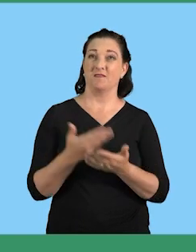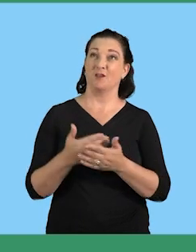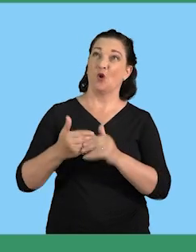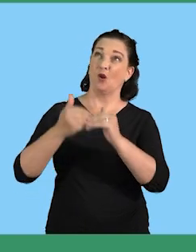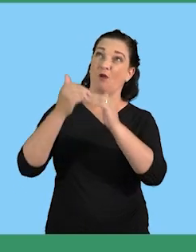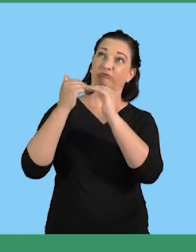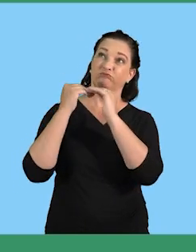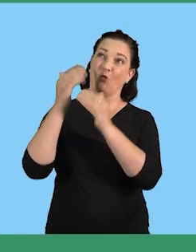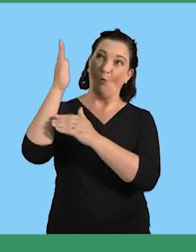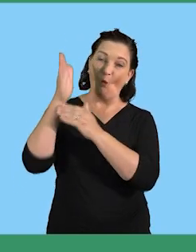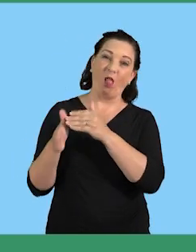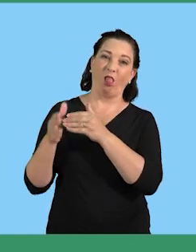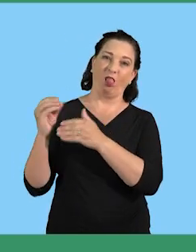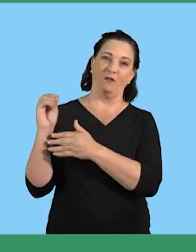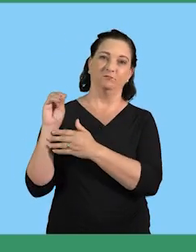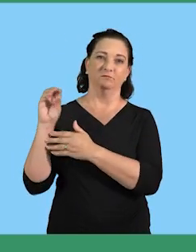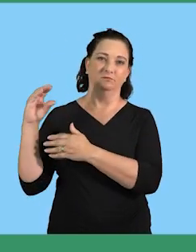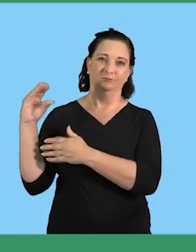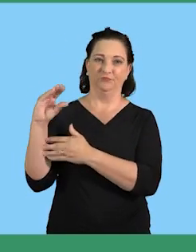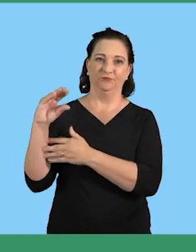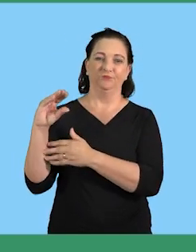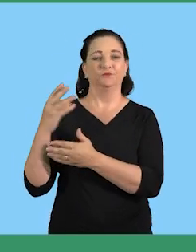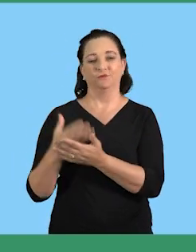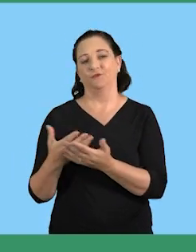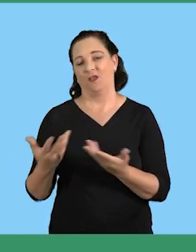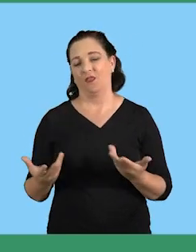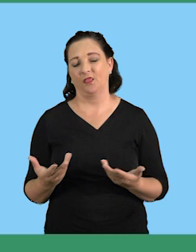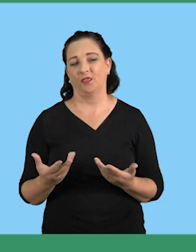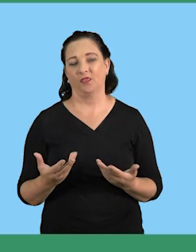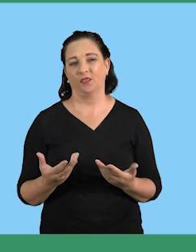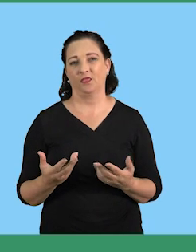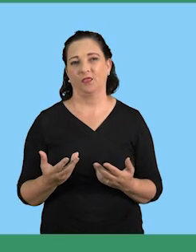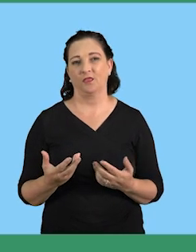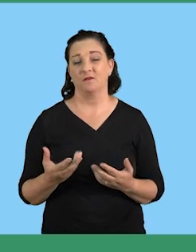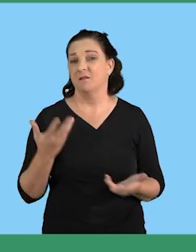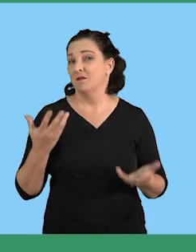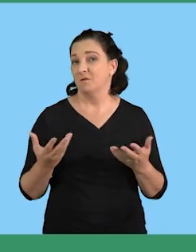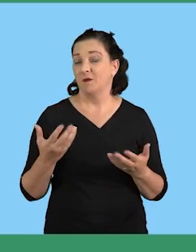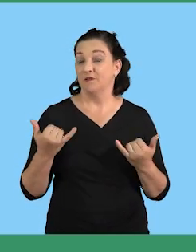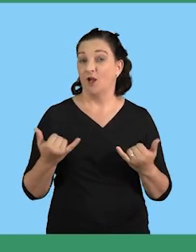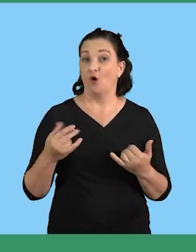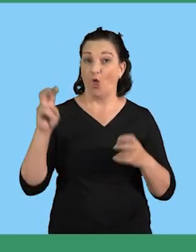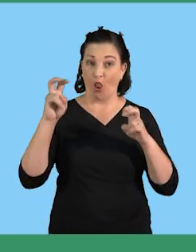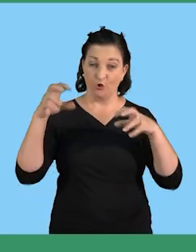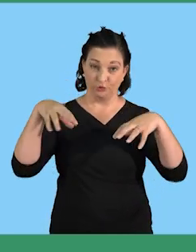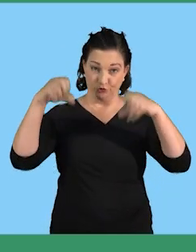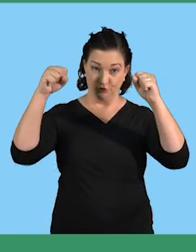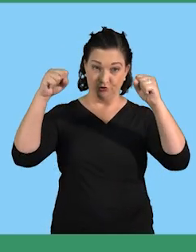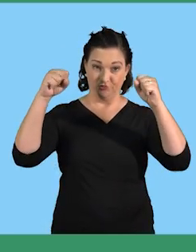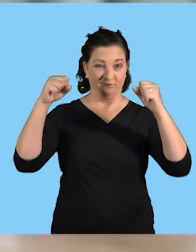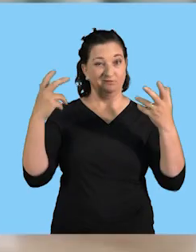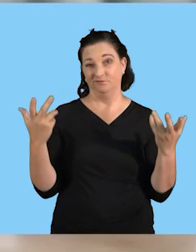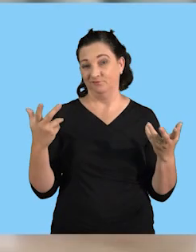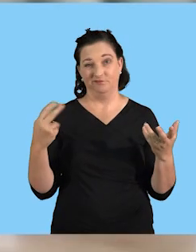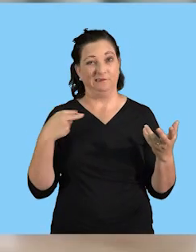the wall so that you can easily project the information. However, the disadvantage about this one is that if there's load shedding, then